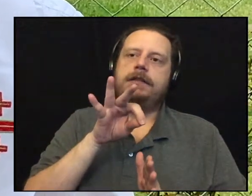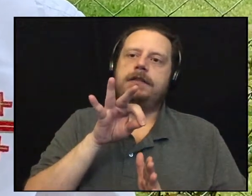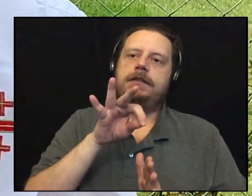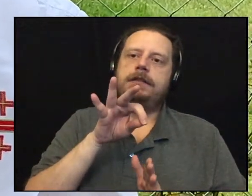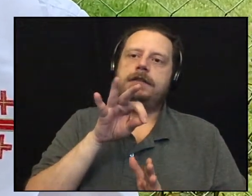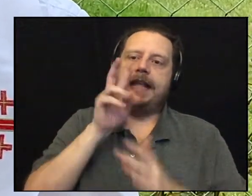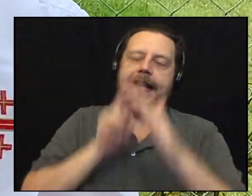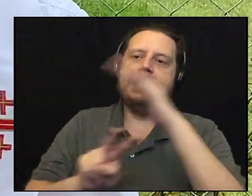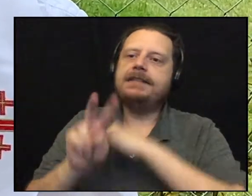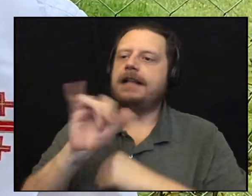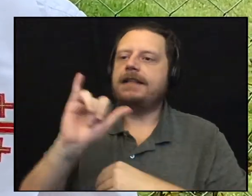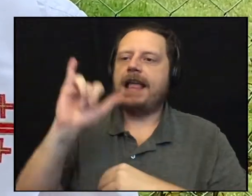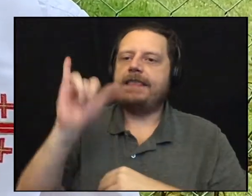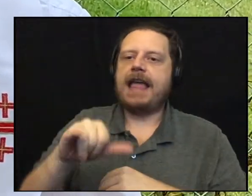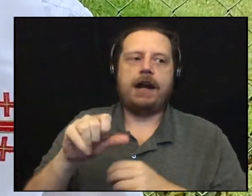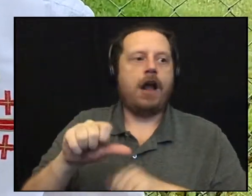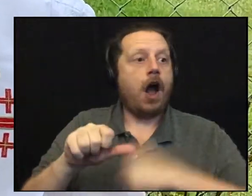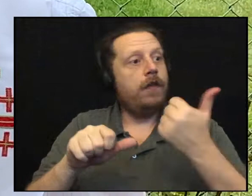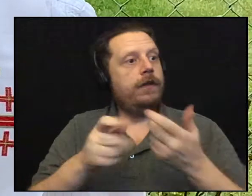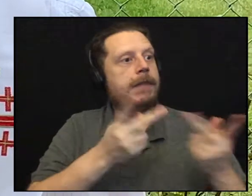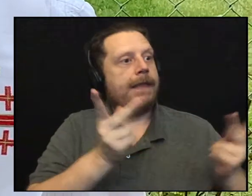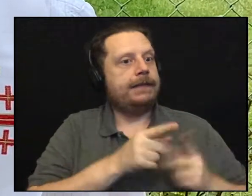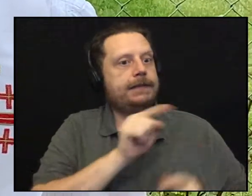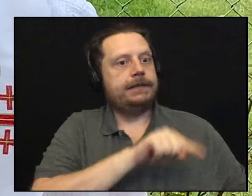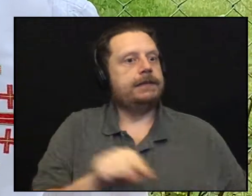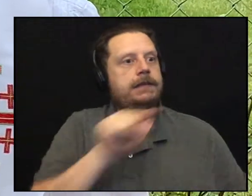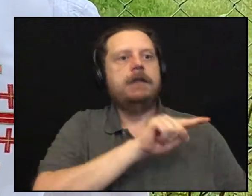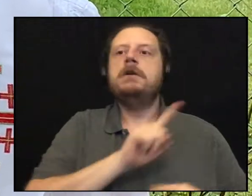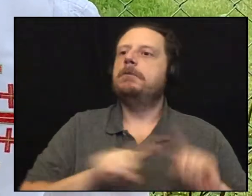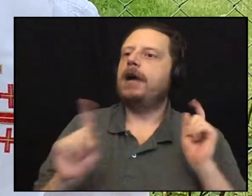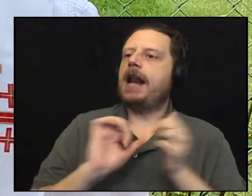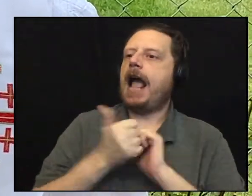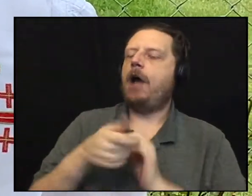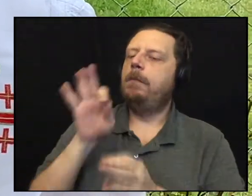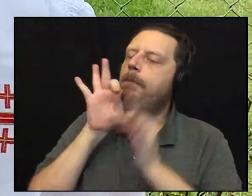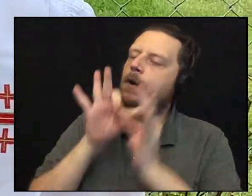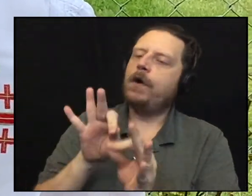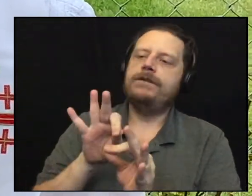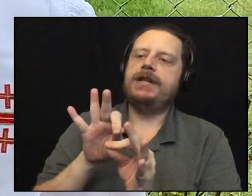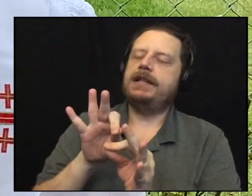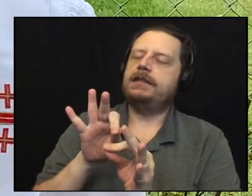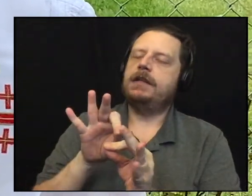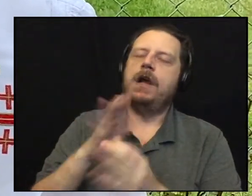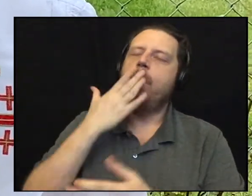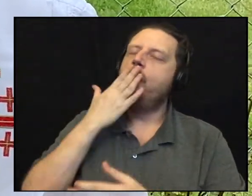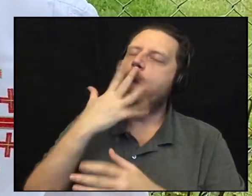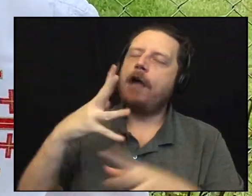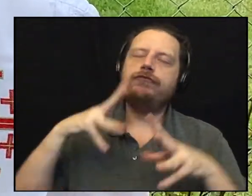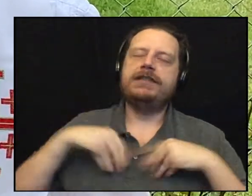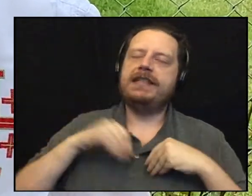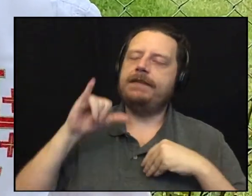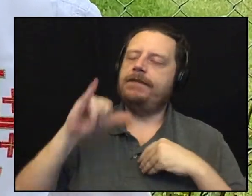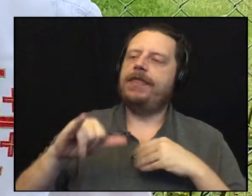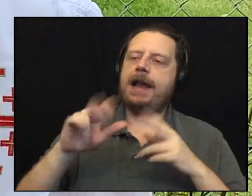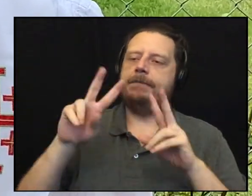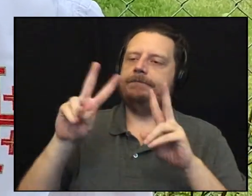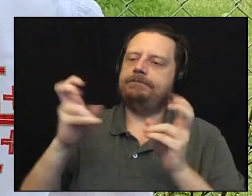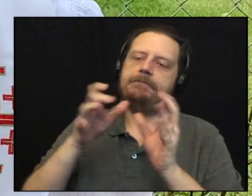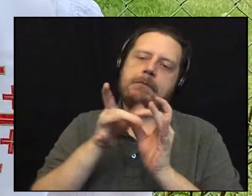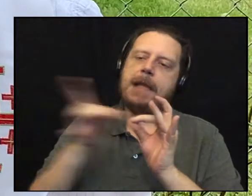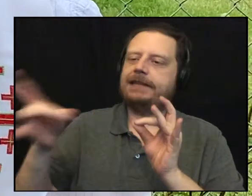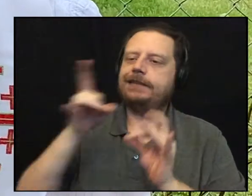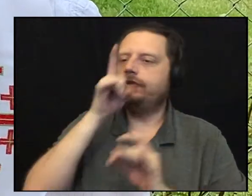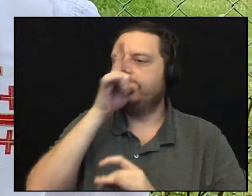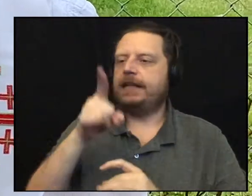insights like that too many other places, but how perfect, how well received that is as